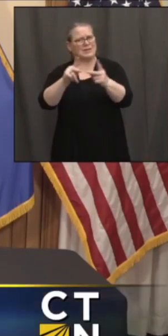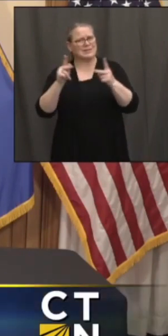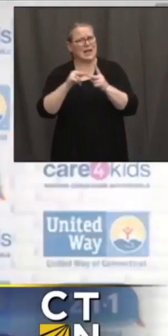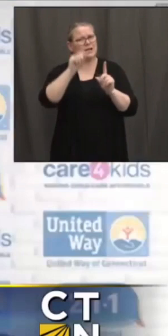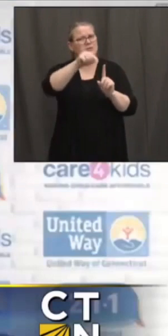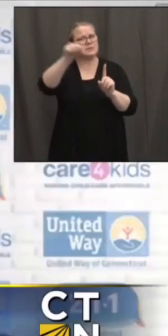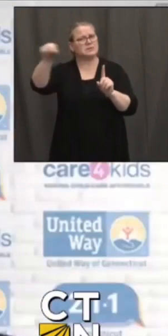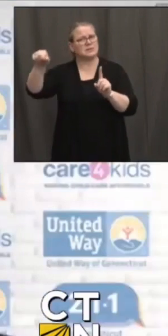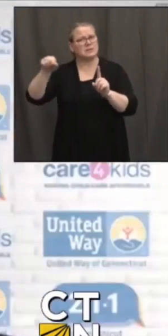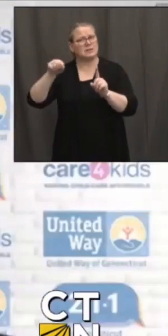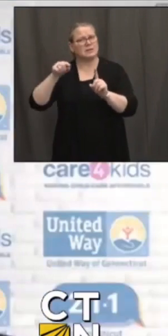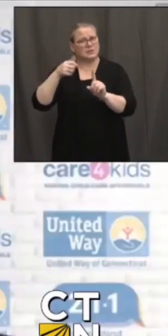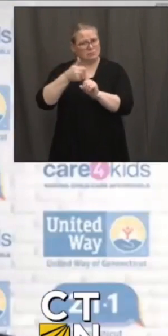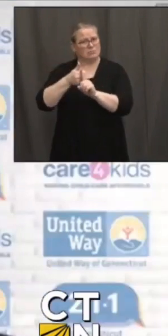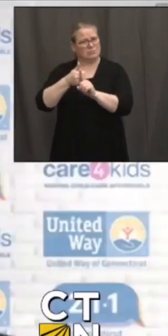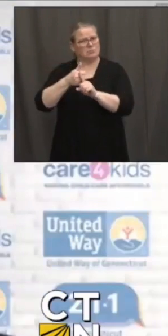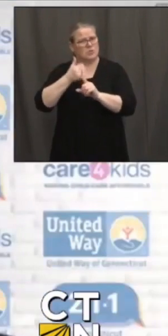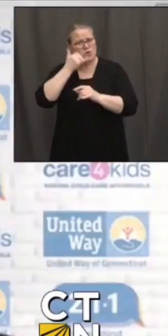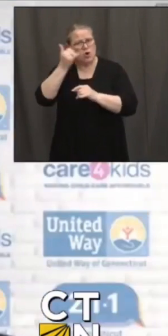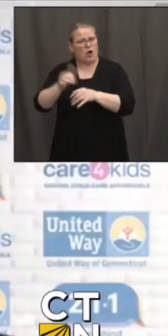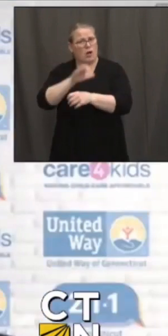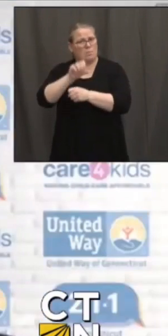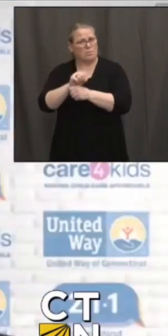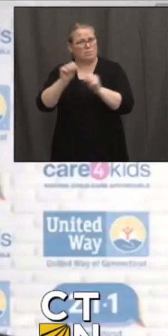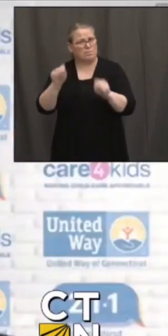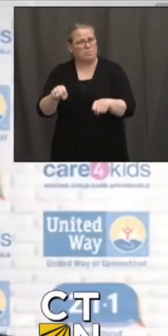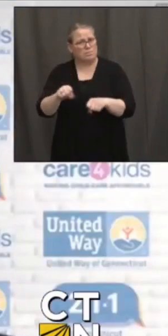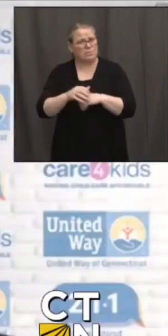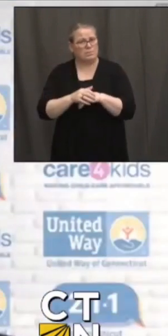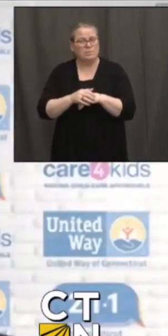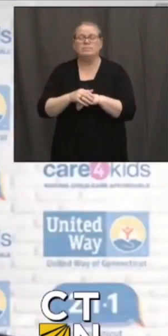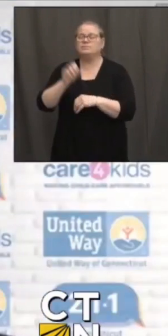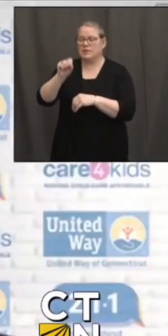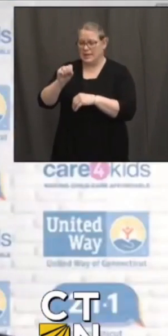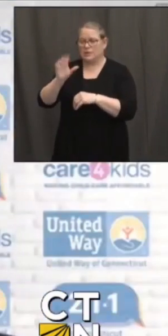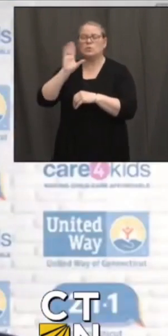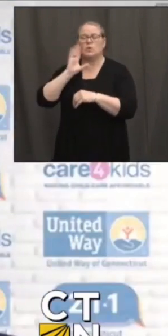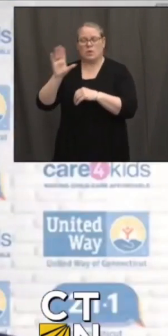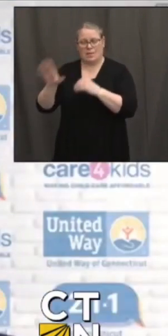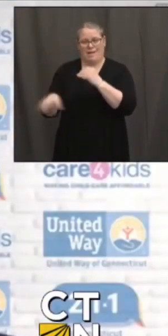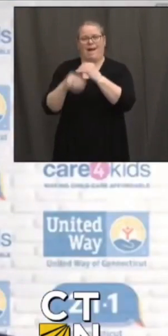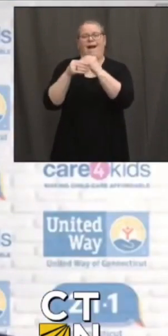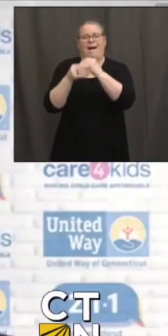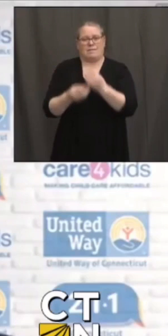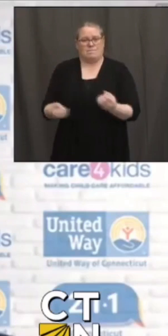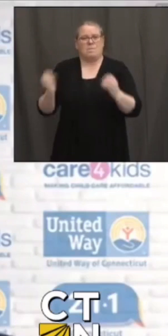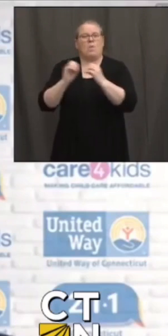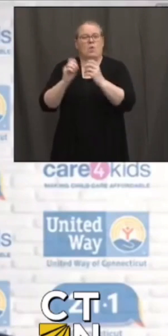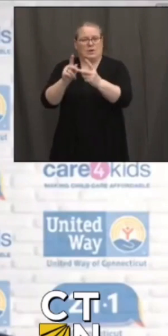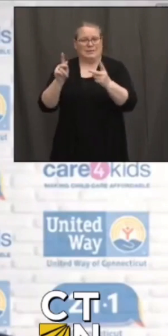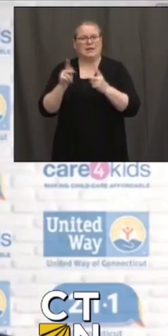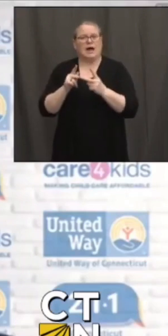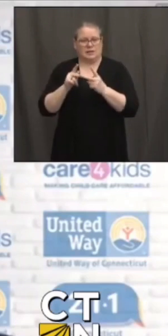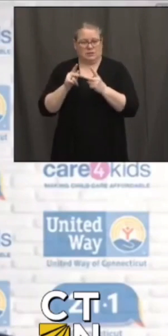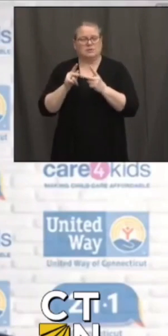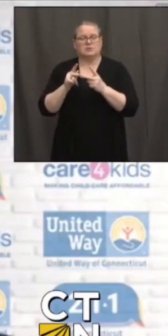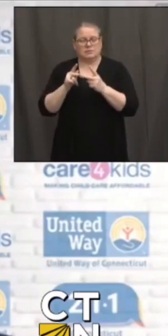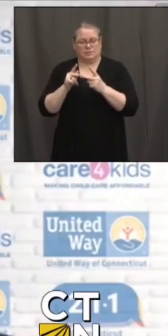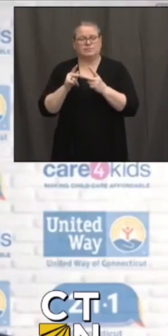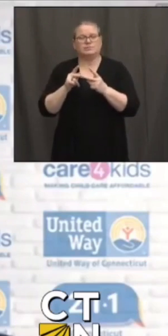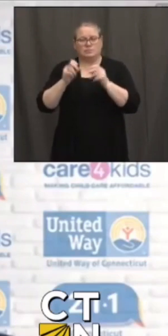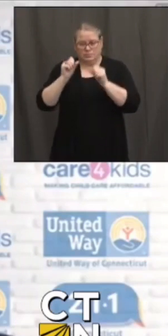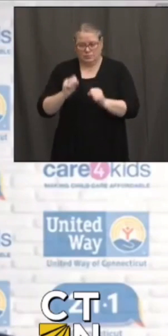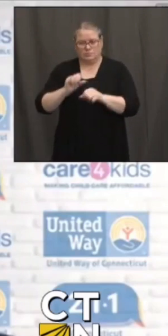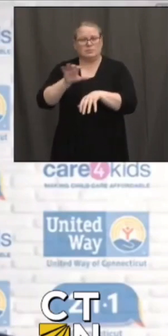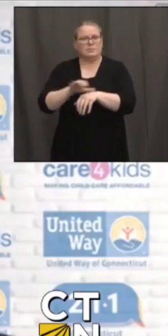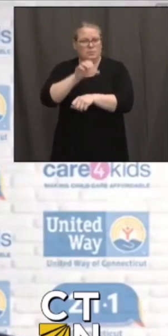That's right. We have several additional sites that are going to be coming online to allow us direct access to